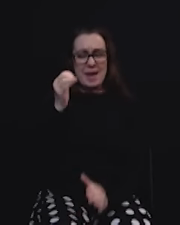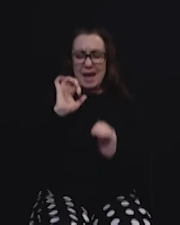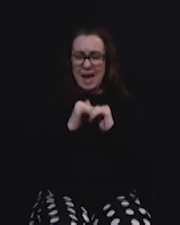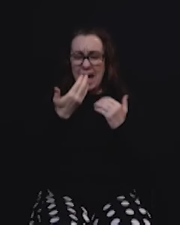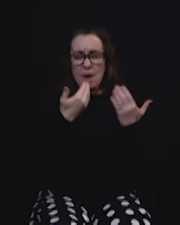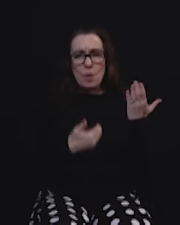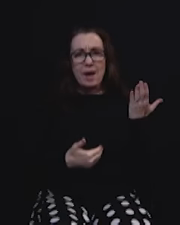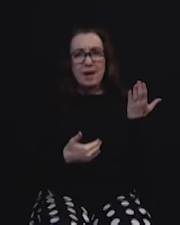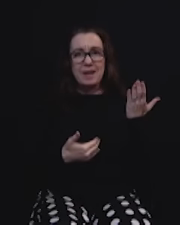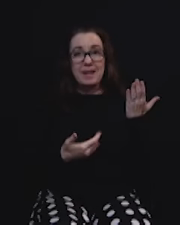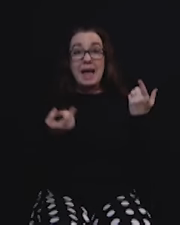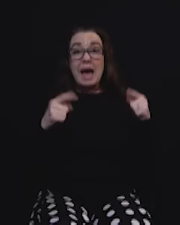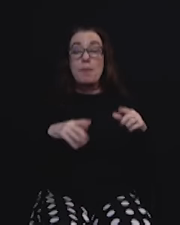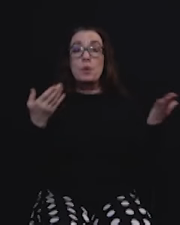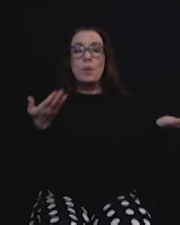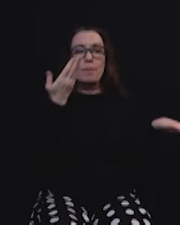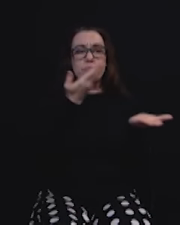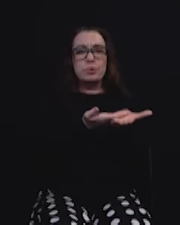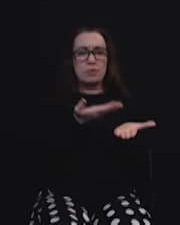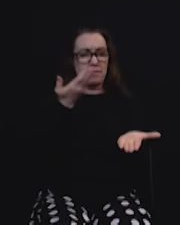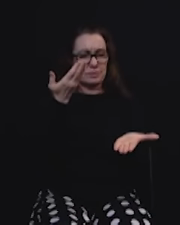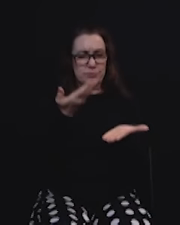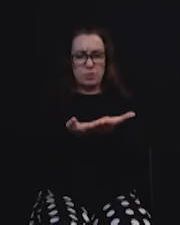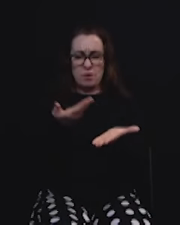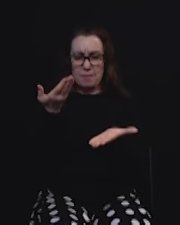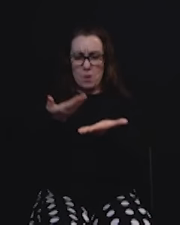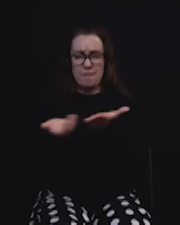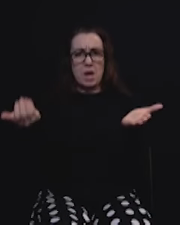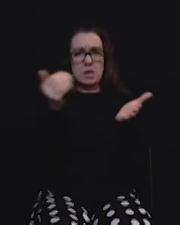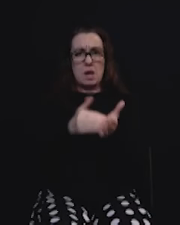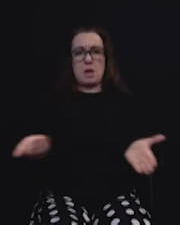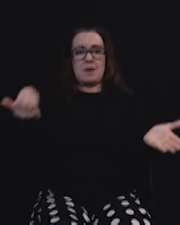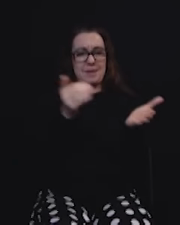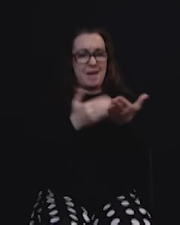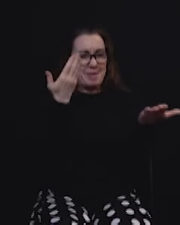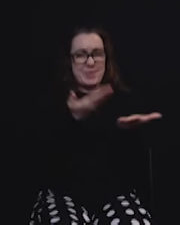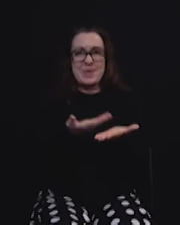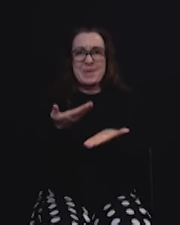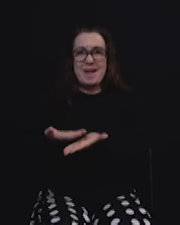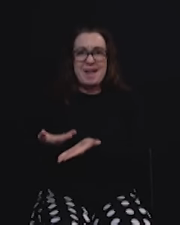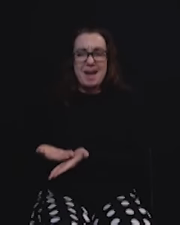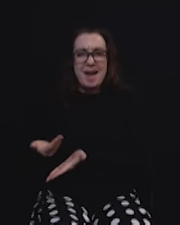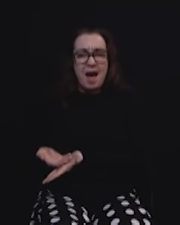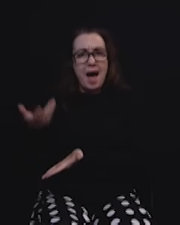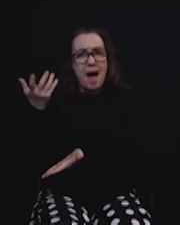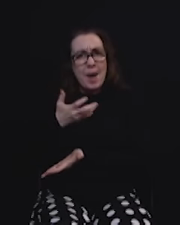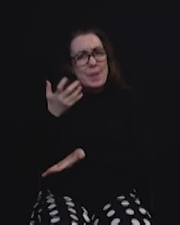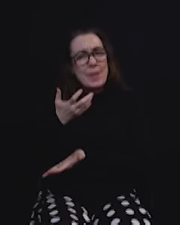I proved him o'er and o'er.